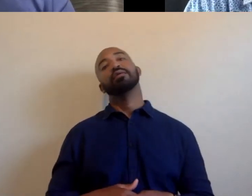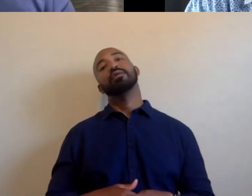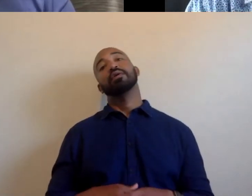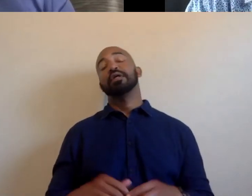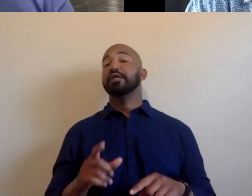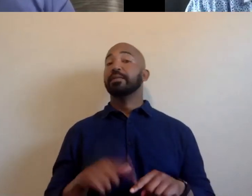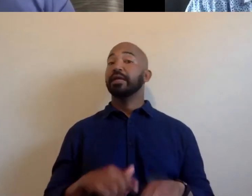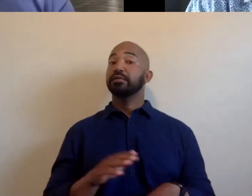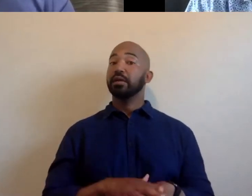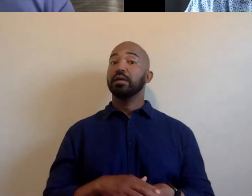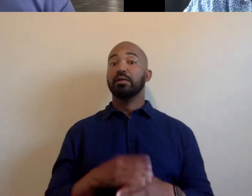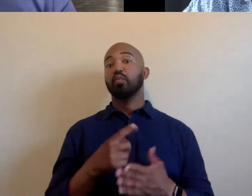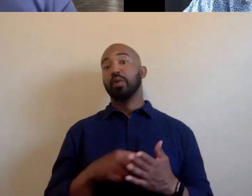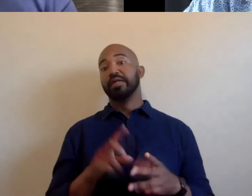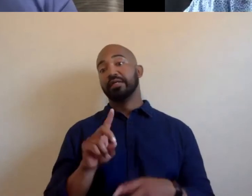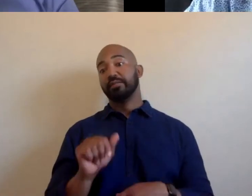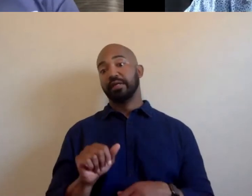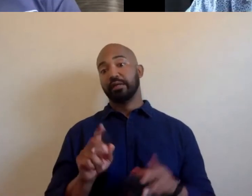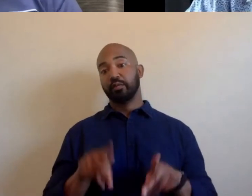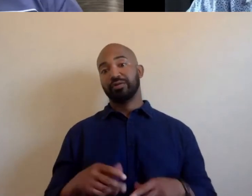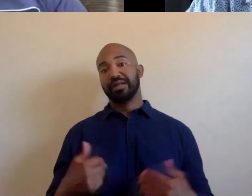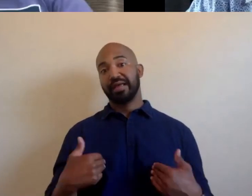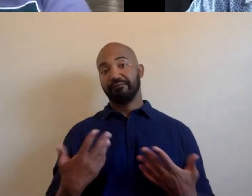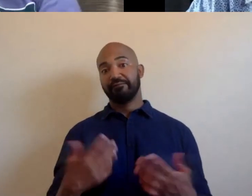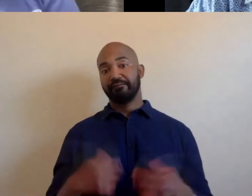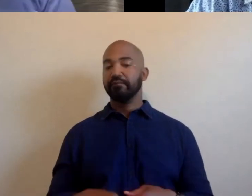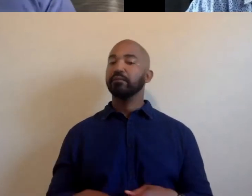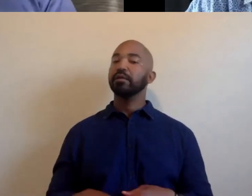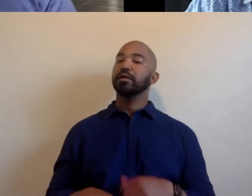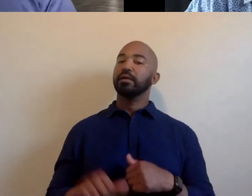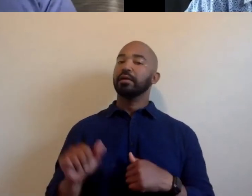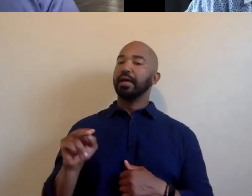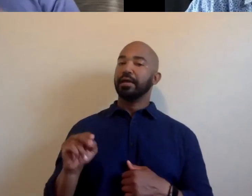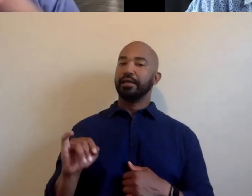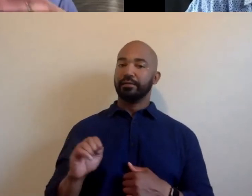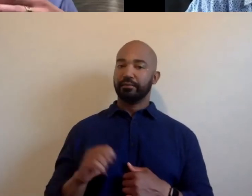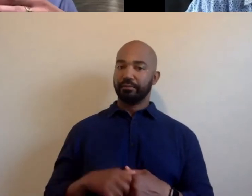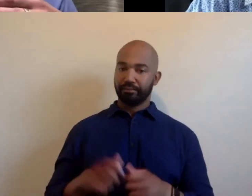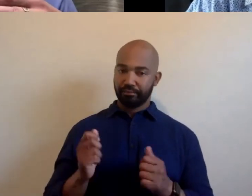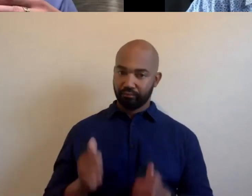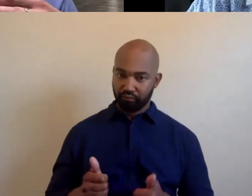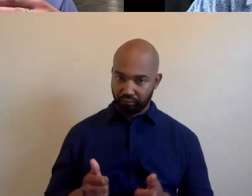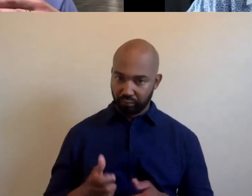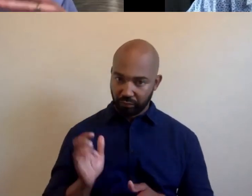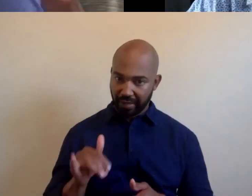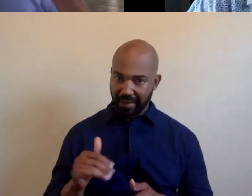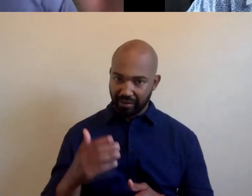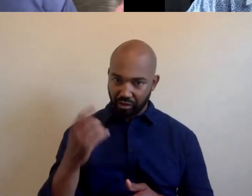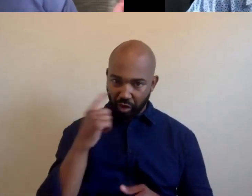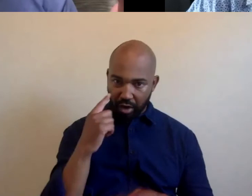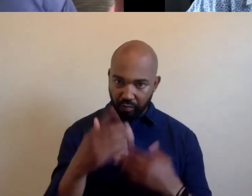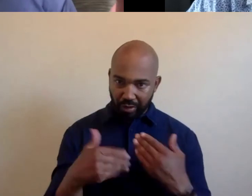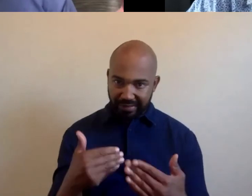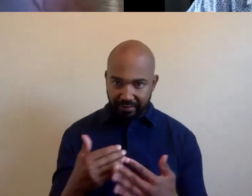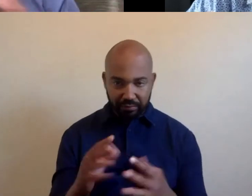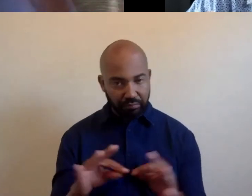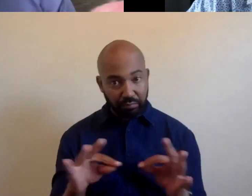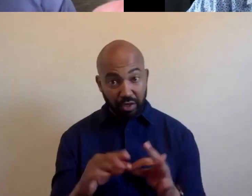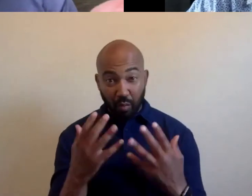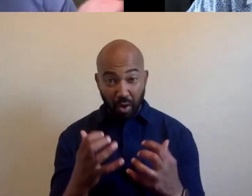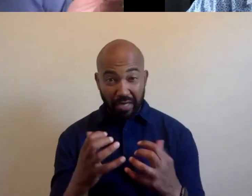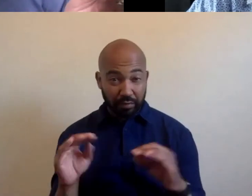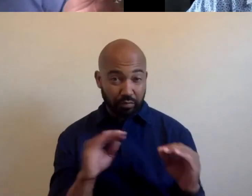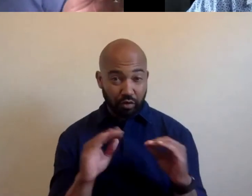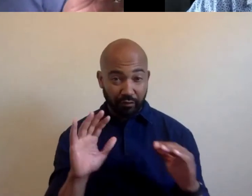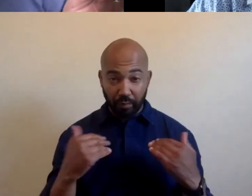disability somebody has. But without a doubt. Yep. And I love that thought process though, because you do want to move your body